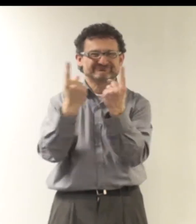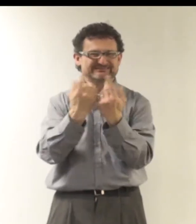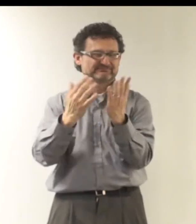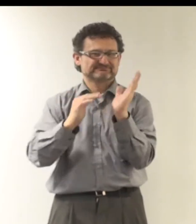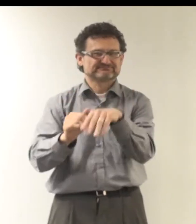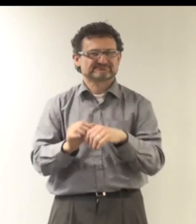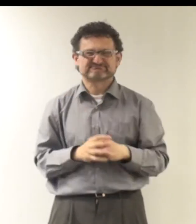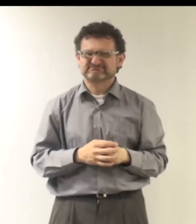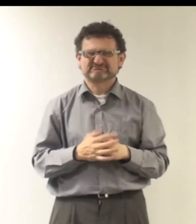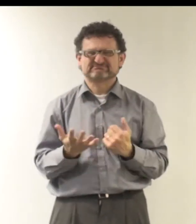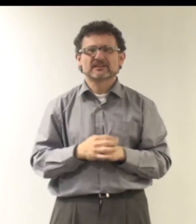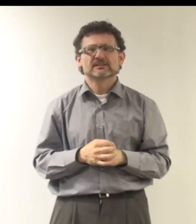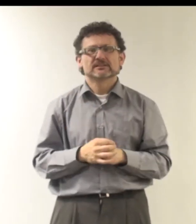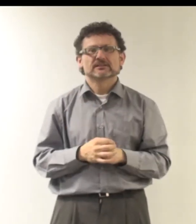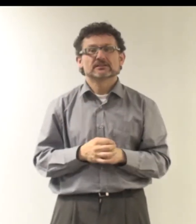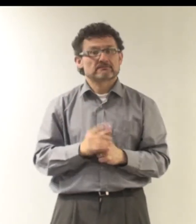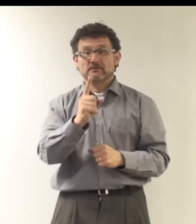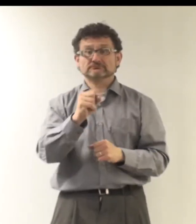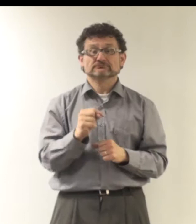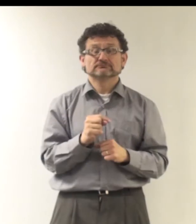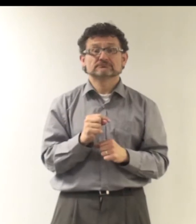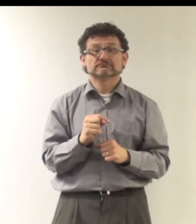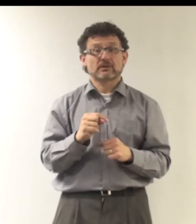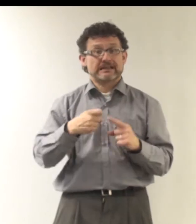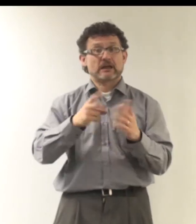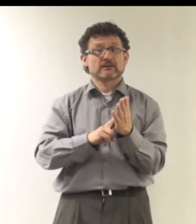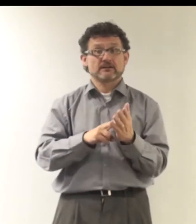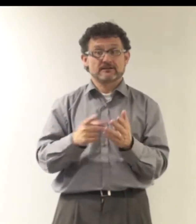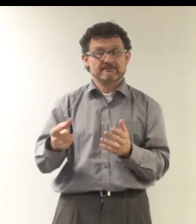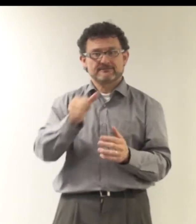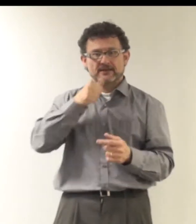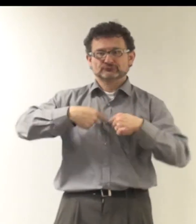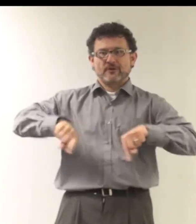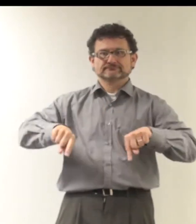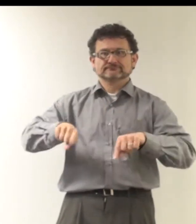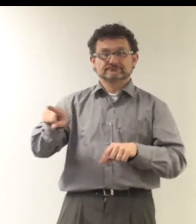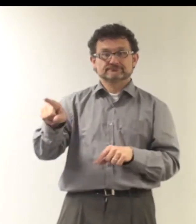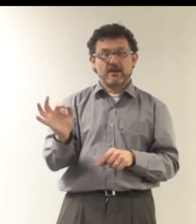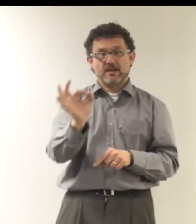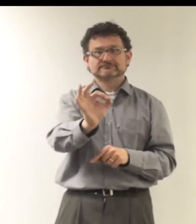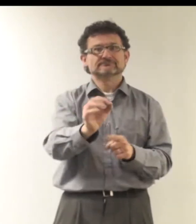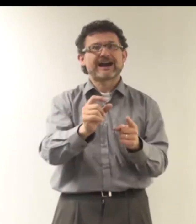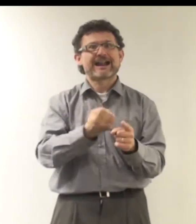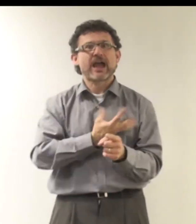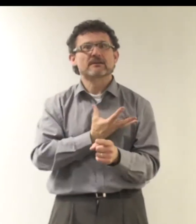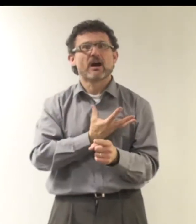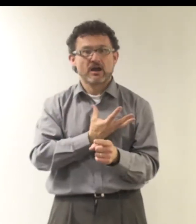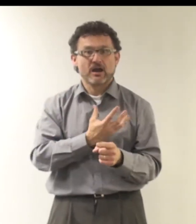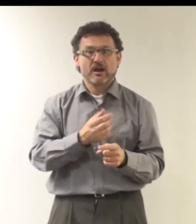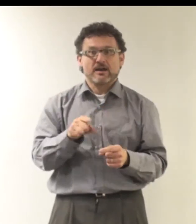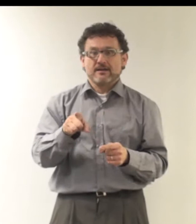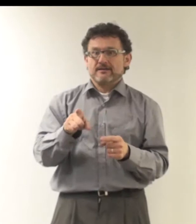absolutely no coverage. So it's incredibly important to be there in the debates, to keep green issues on the table, to actually force the